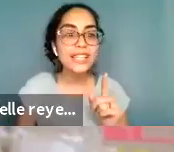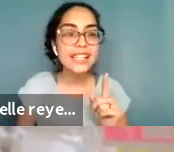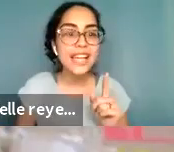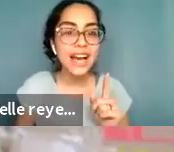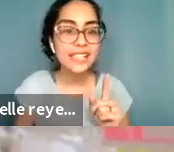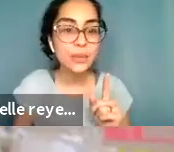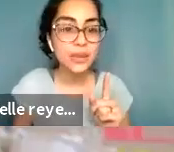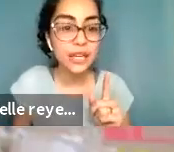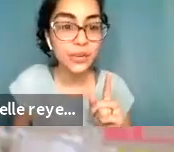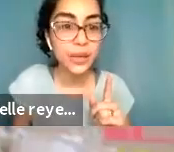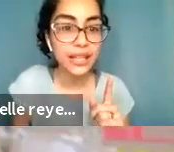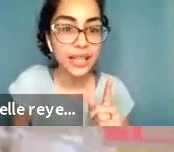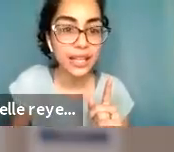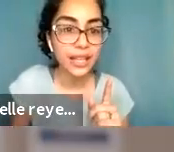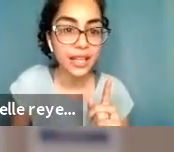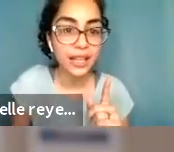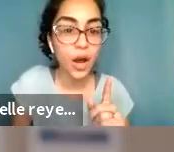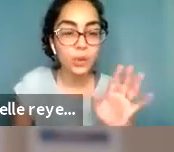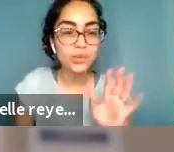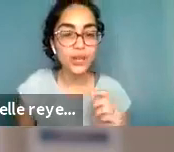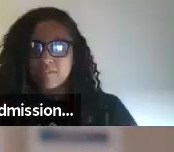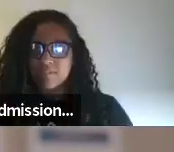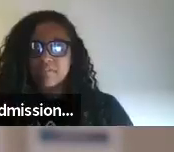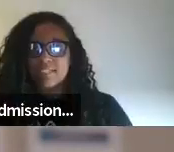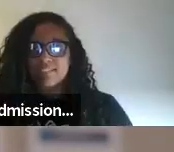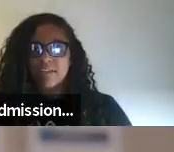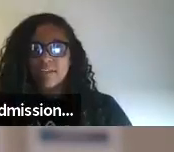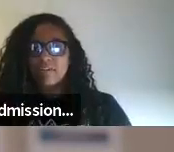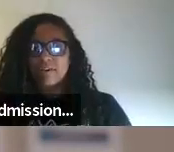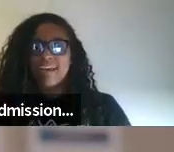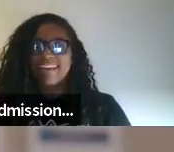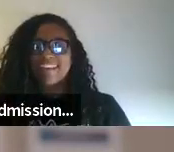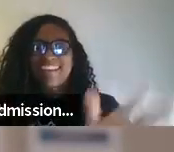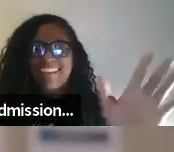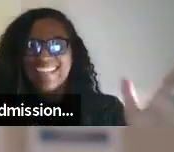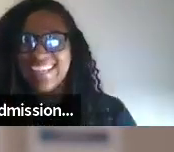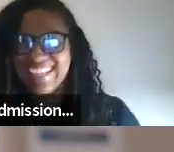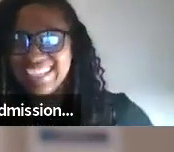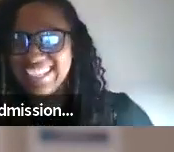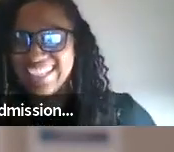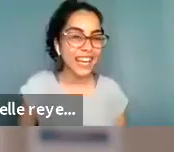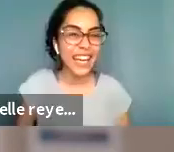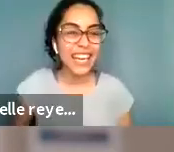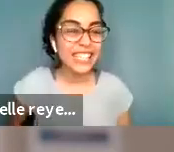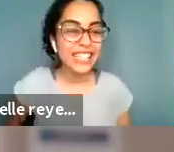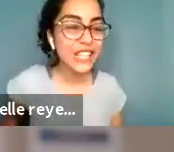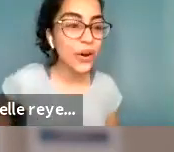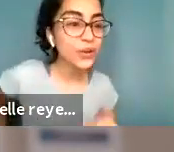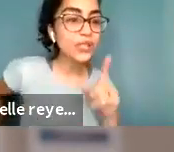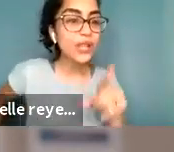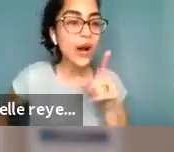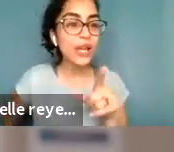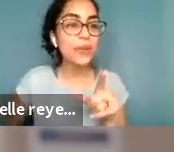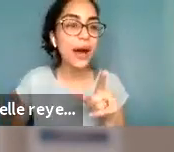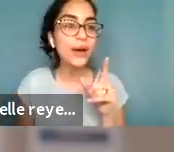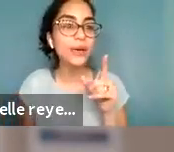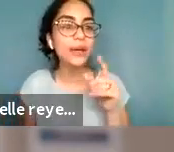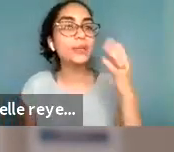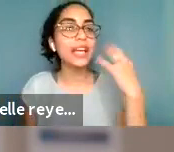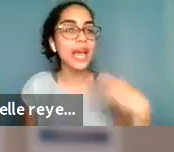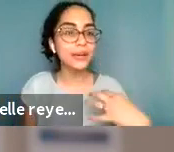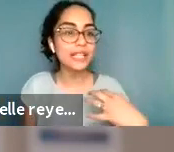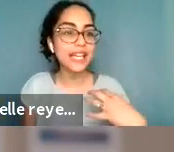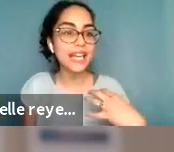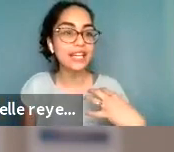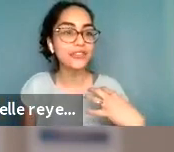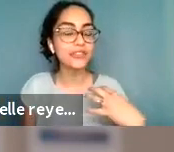I wanted to add something quickly. Oh yeah, Oh, please do. Please go ahead. So she was talking about